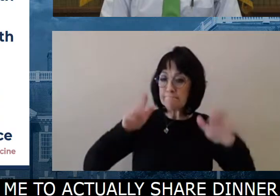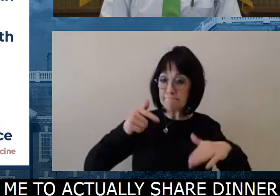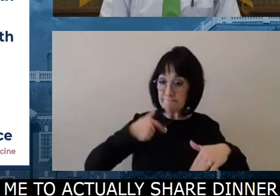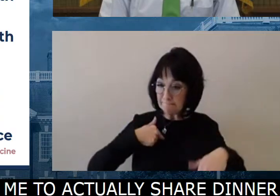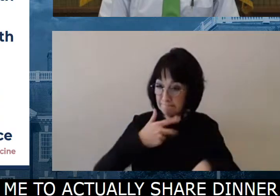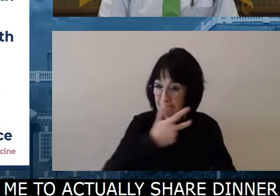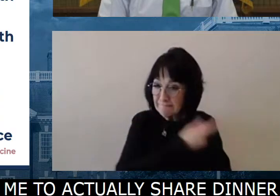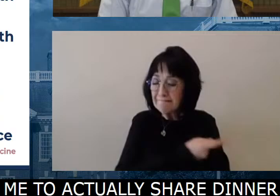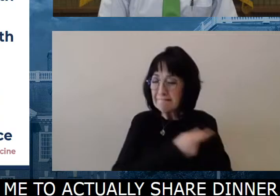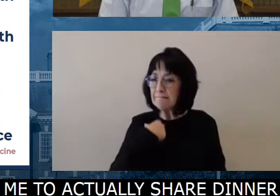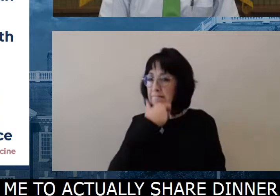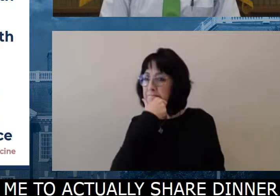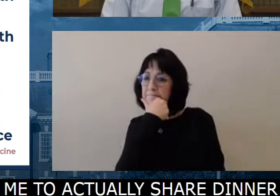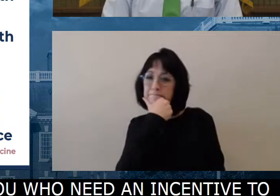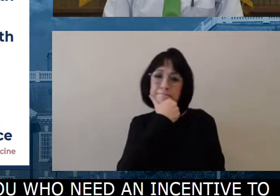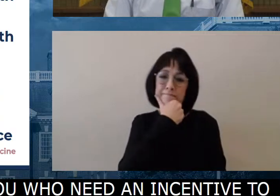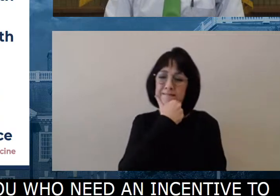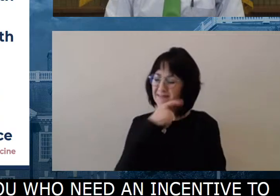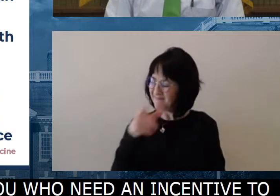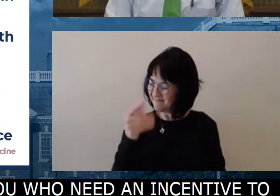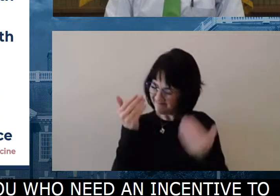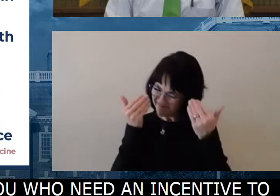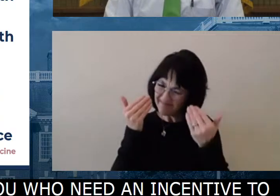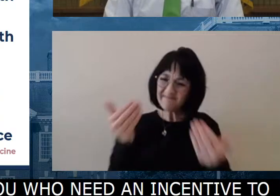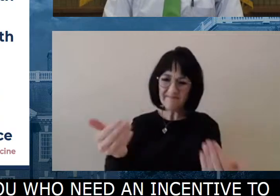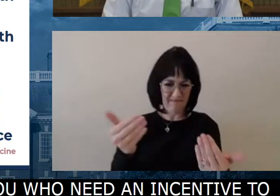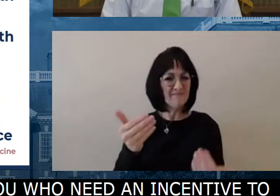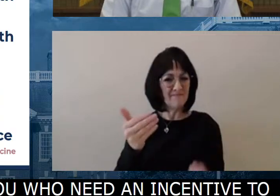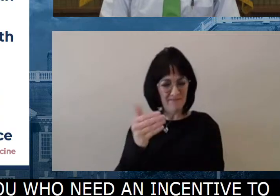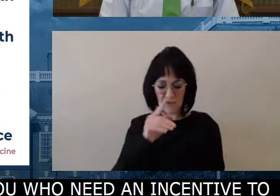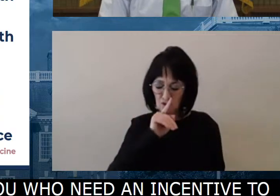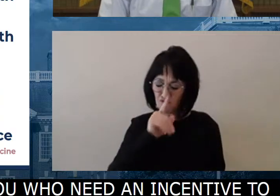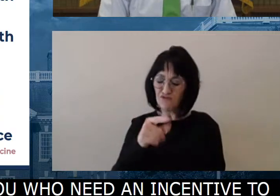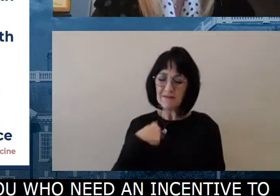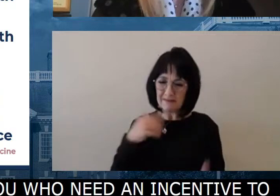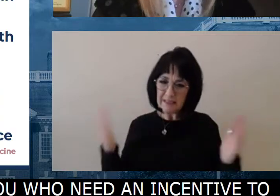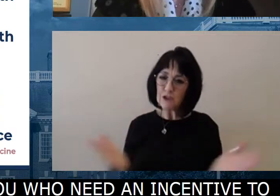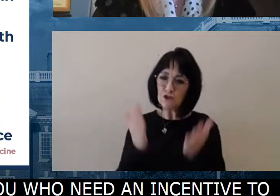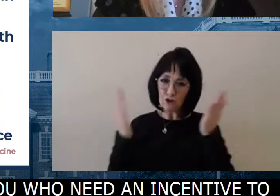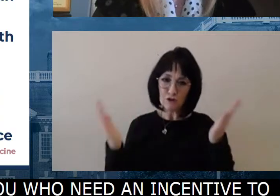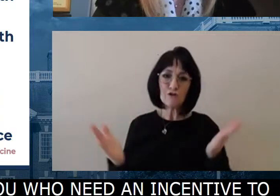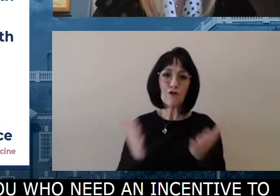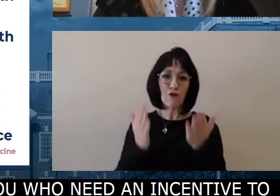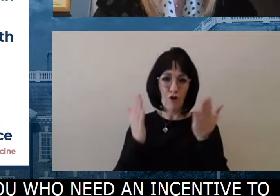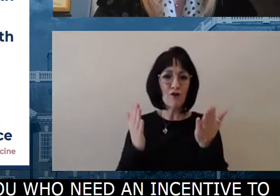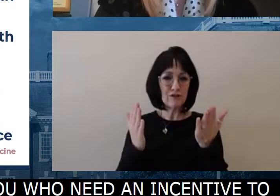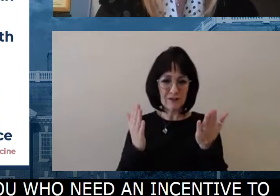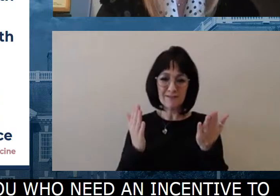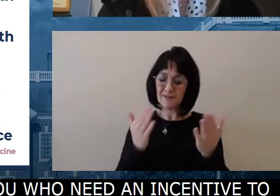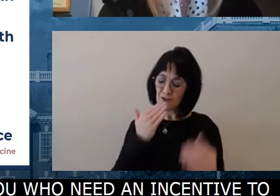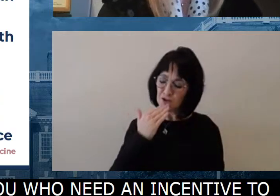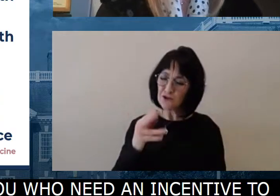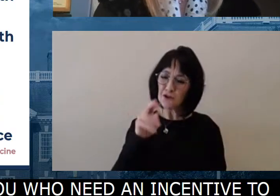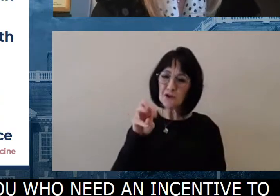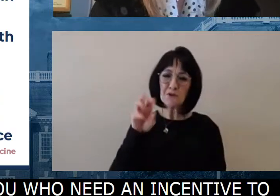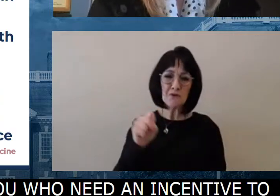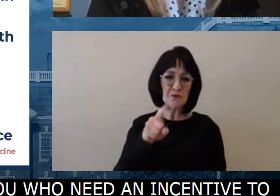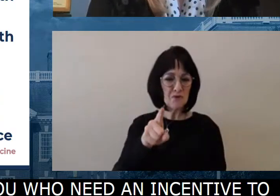social interaction with the people that we love. So Dr. Rattay, really good news. Yeah, it is really, really great